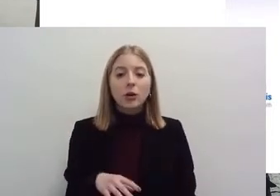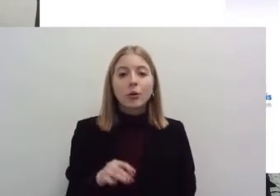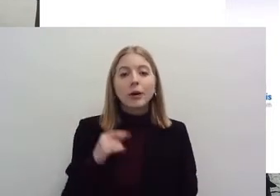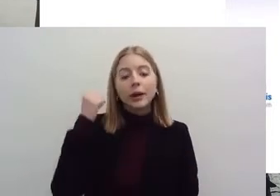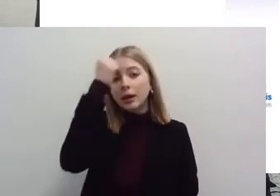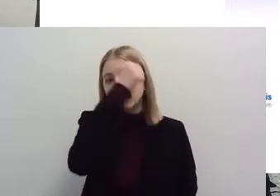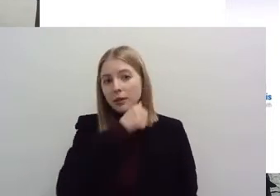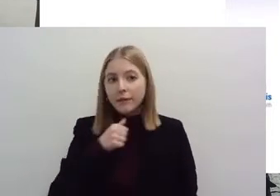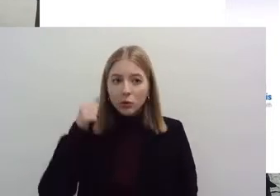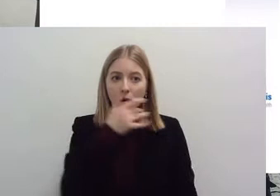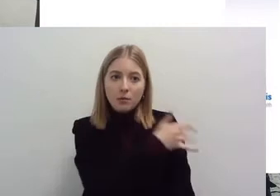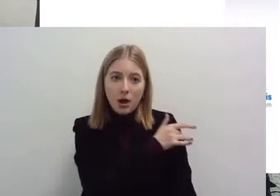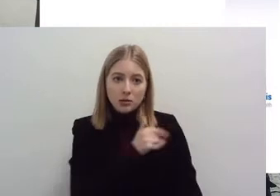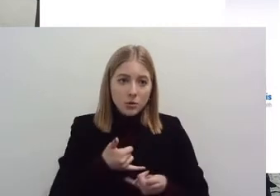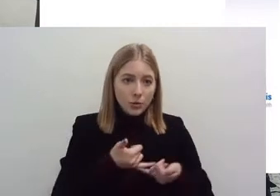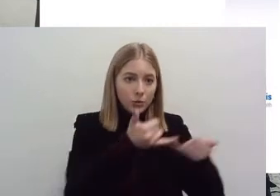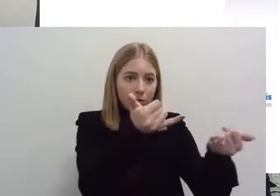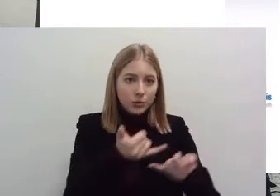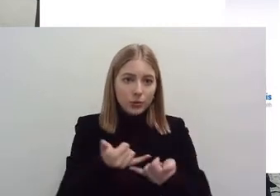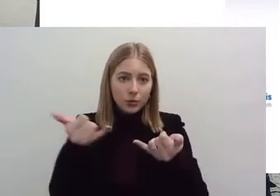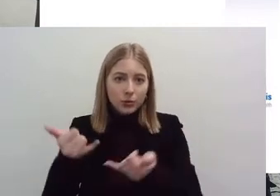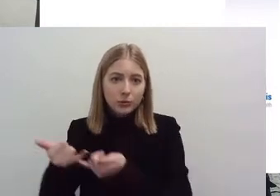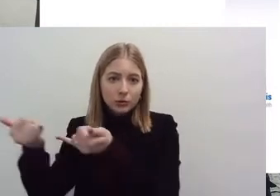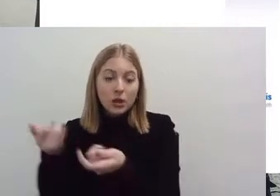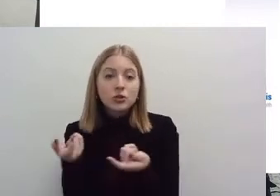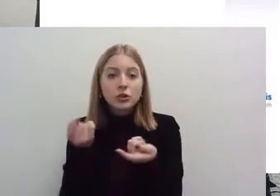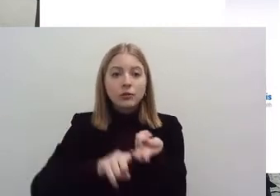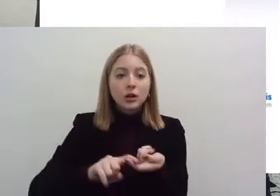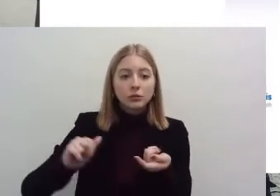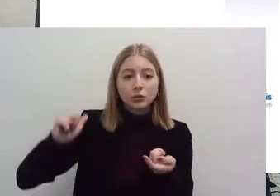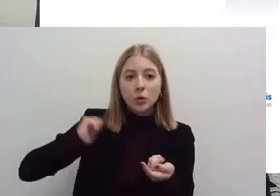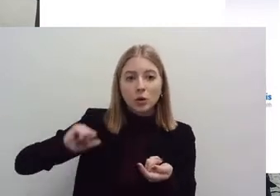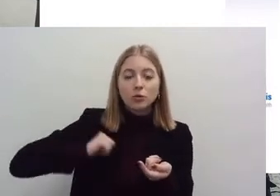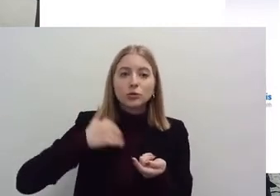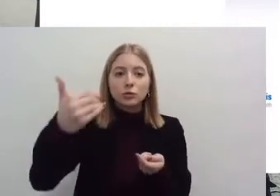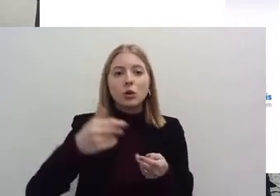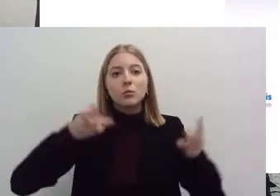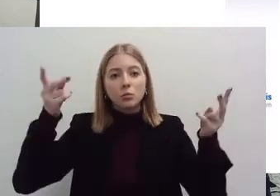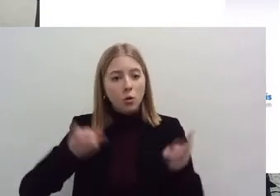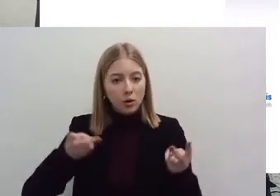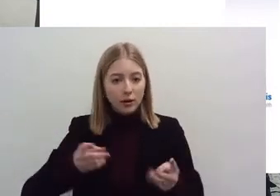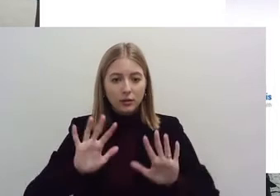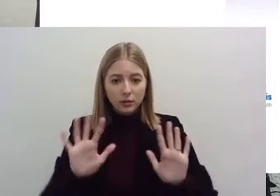performing or on forming personal relationships with pregnant women and parents,